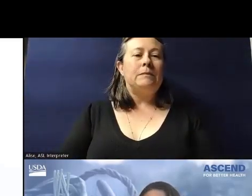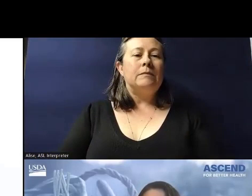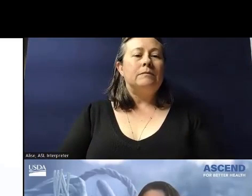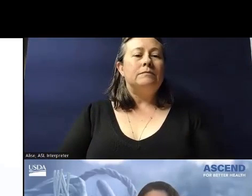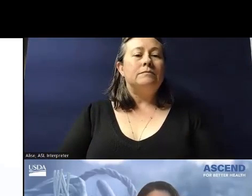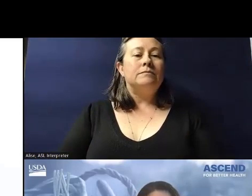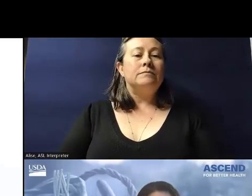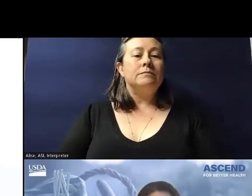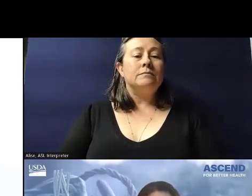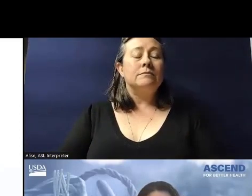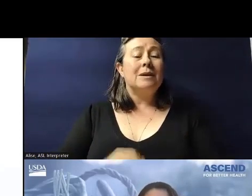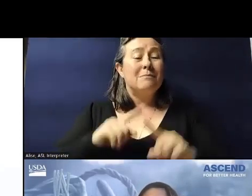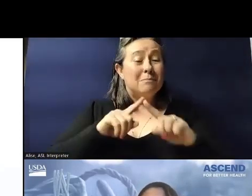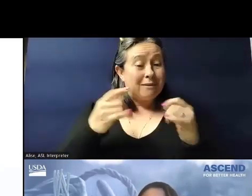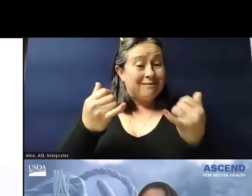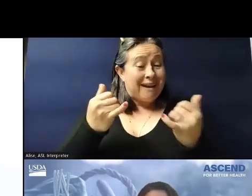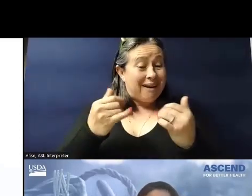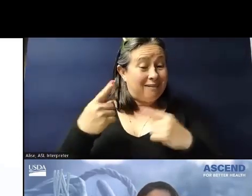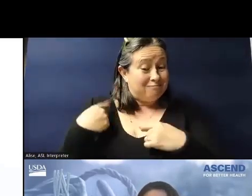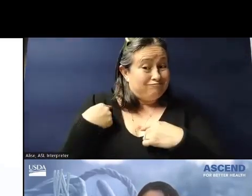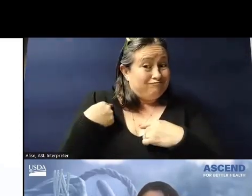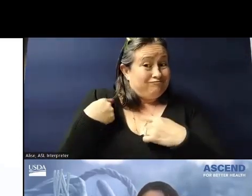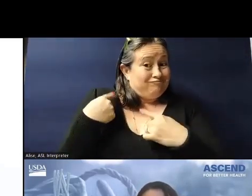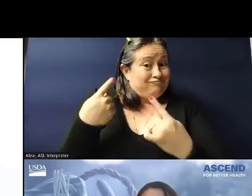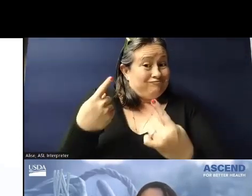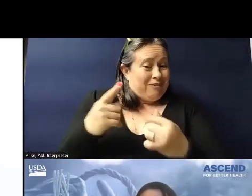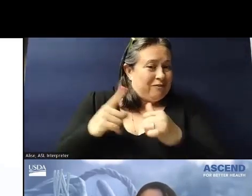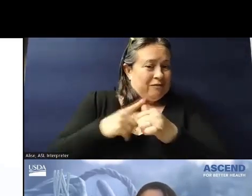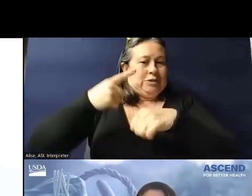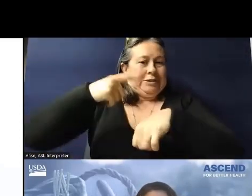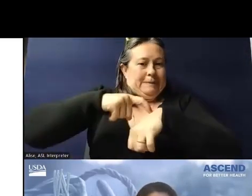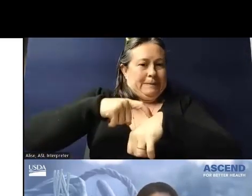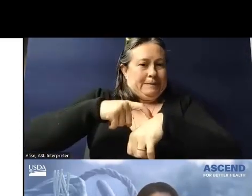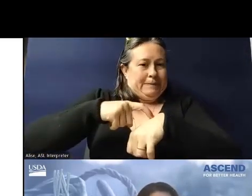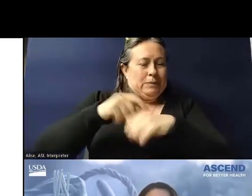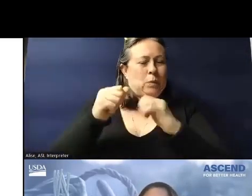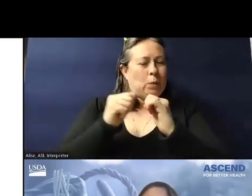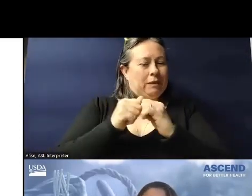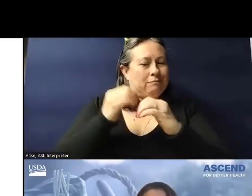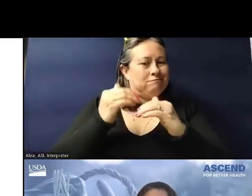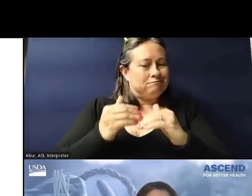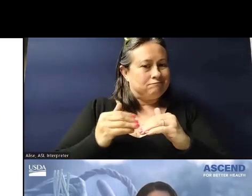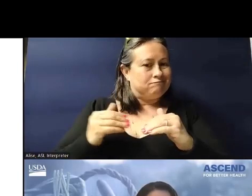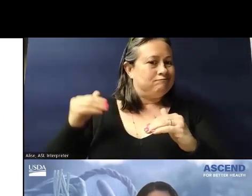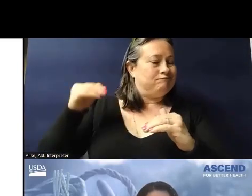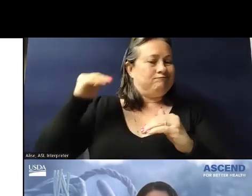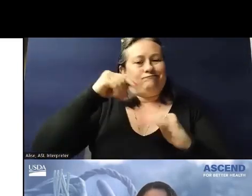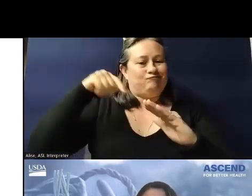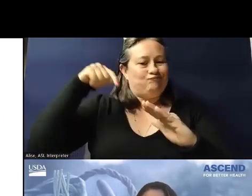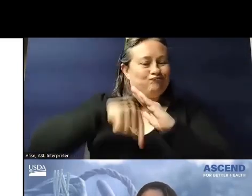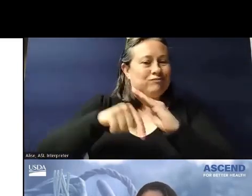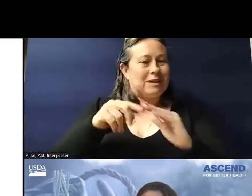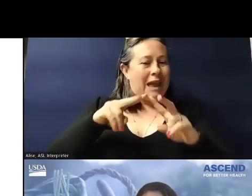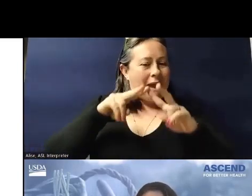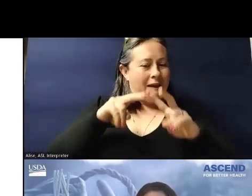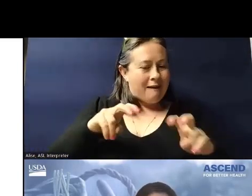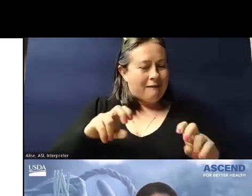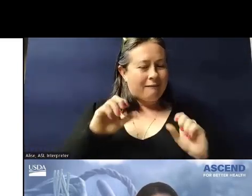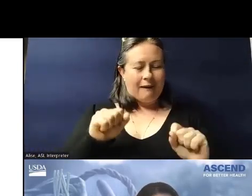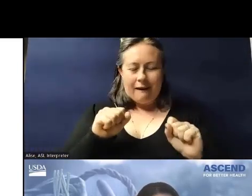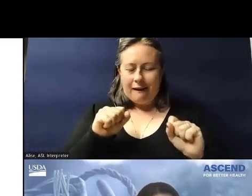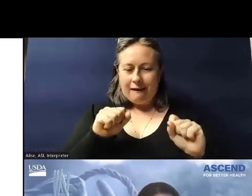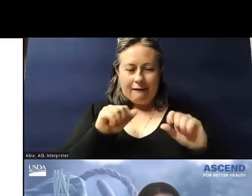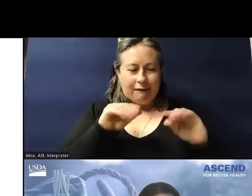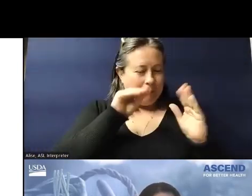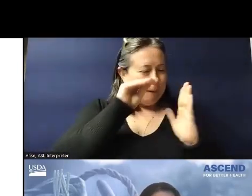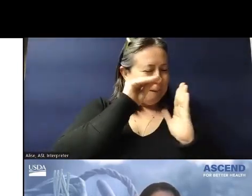For the first time in history, with global coordination and advanced analytics, we can imagine knowing all the components in